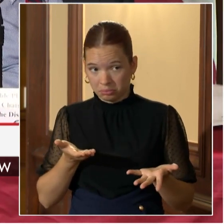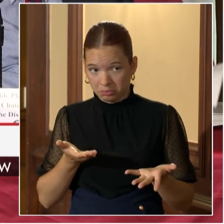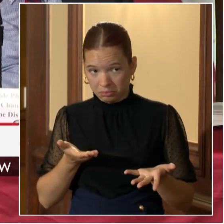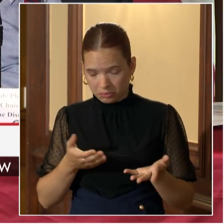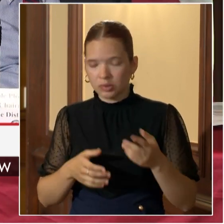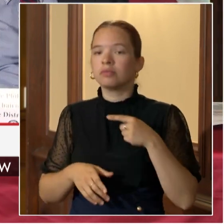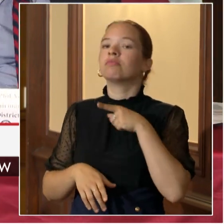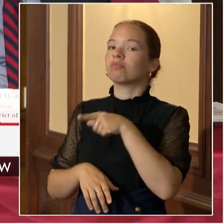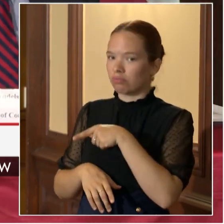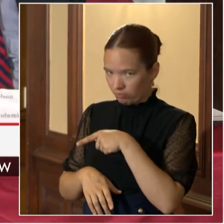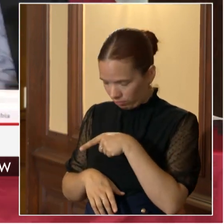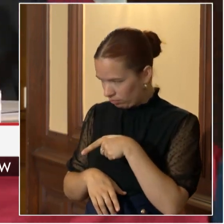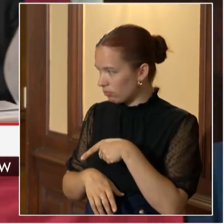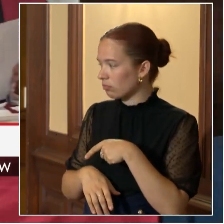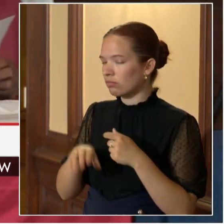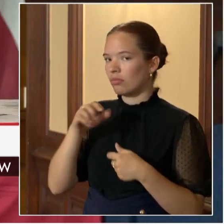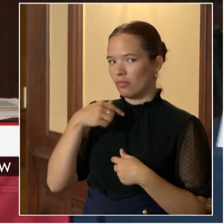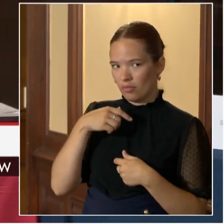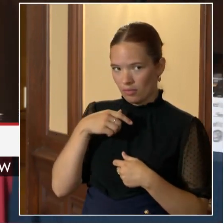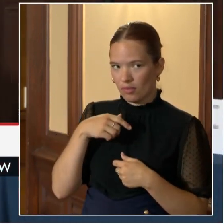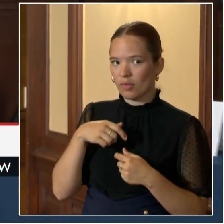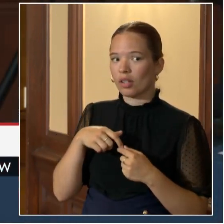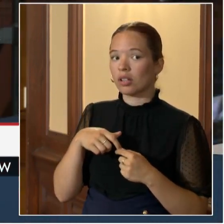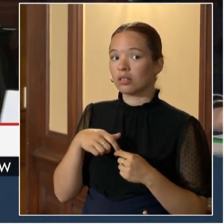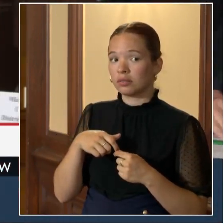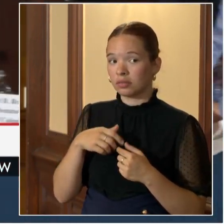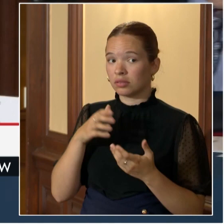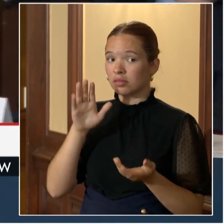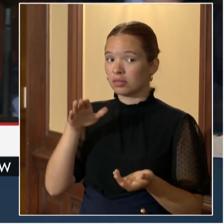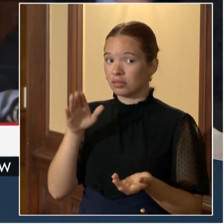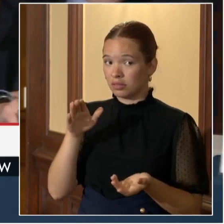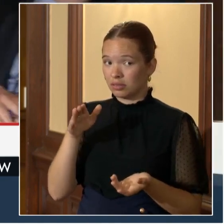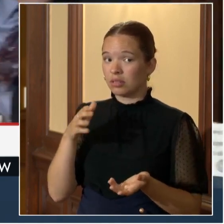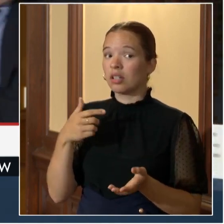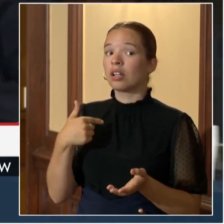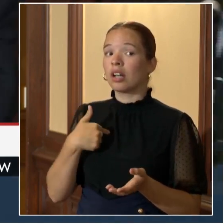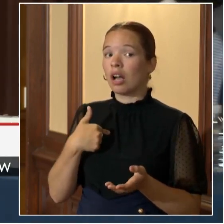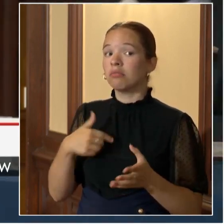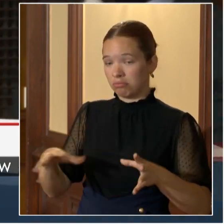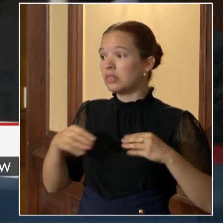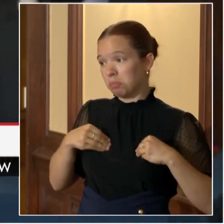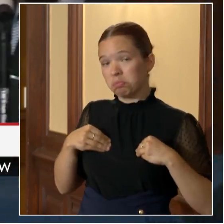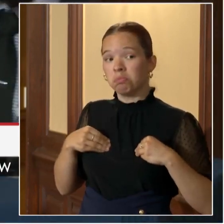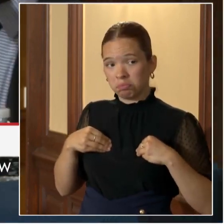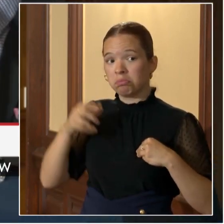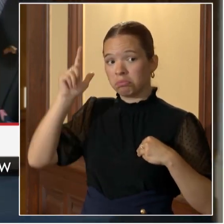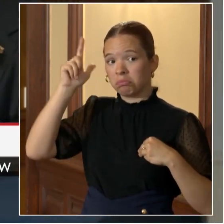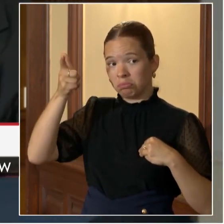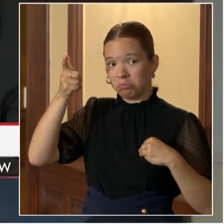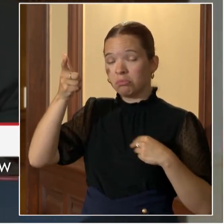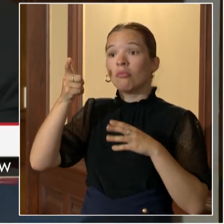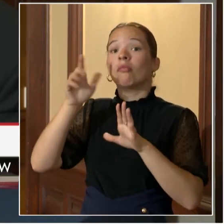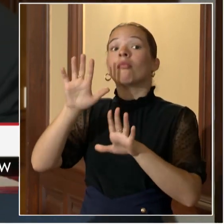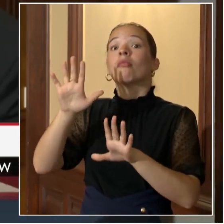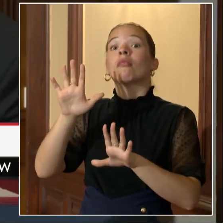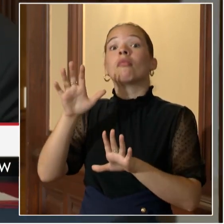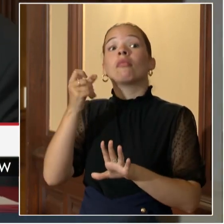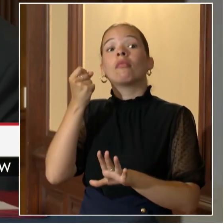I would like to make a motion to accept the budget as long as the finances are divided amongst each statehood commissioner